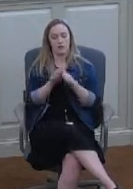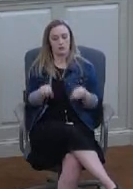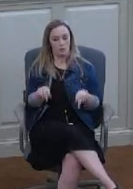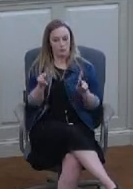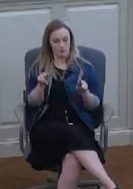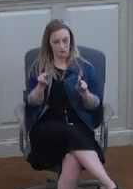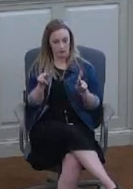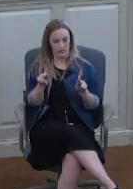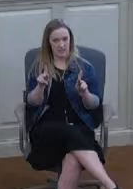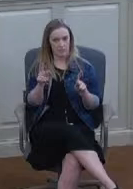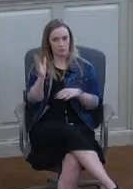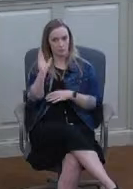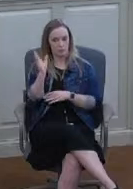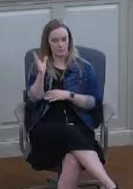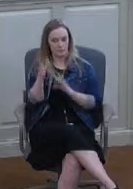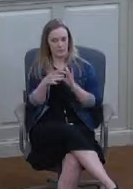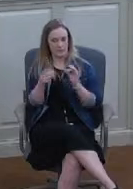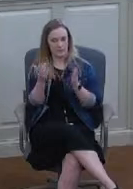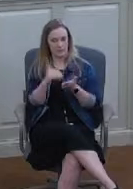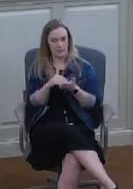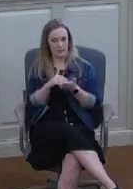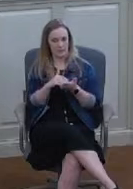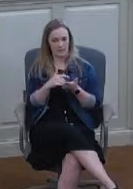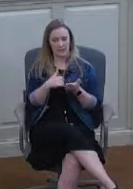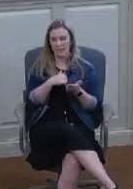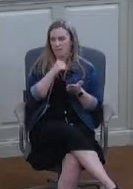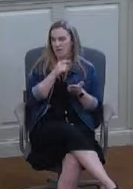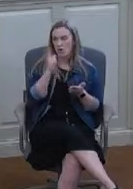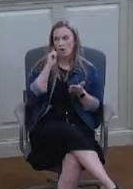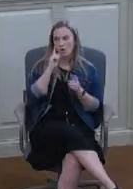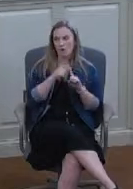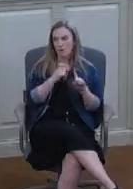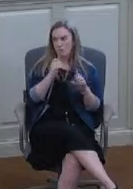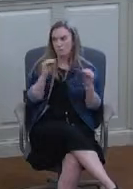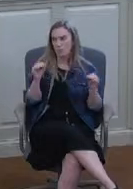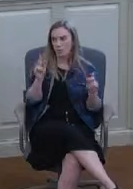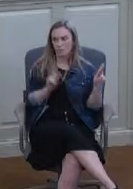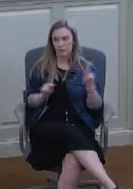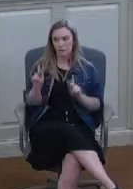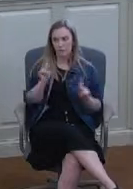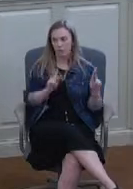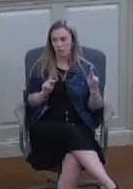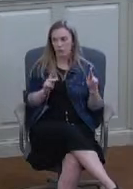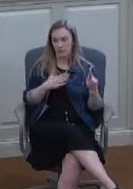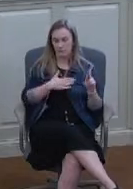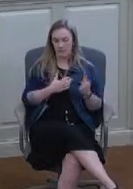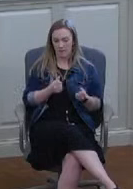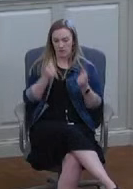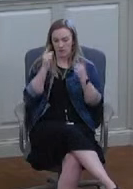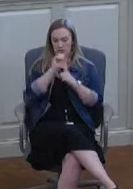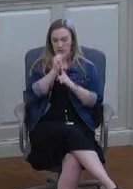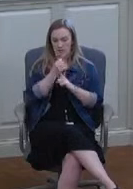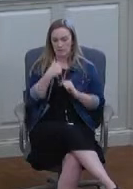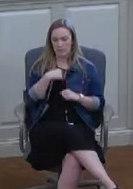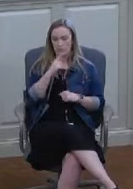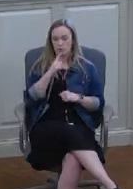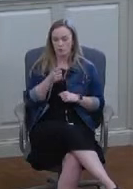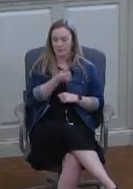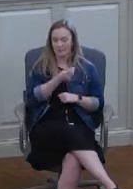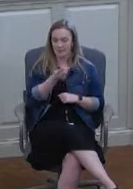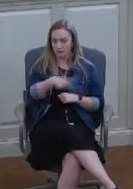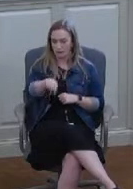heard. I haven't heard from any citizens. Based on my understanding of the case, I'm sure several of them would want to be